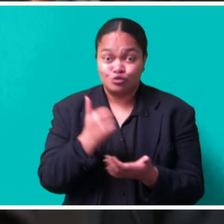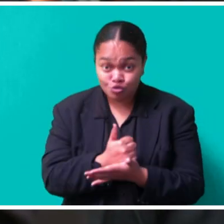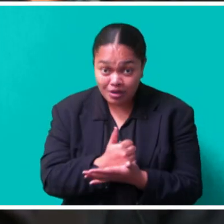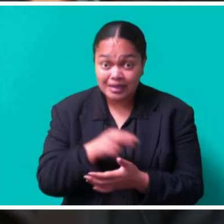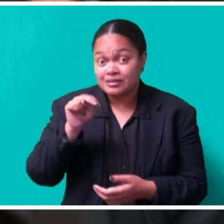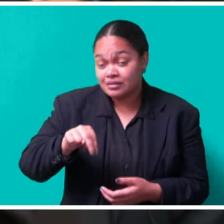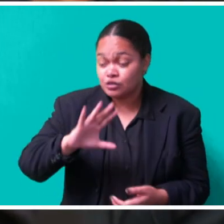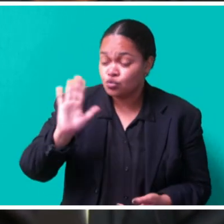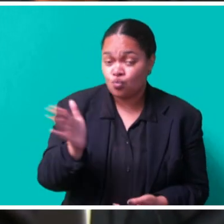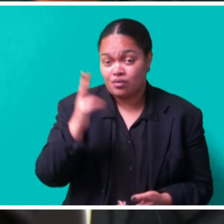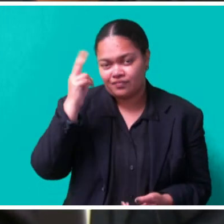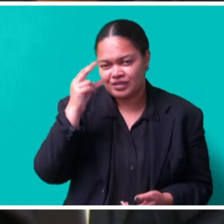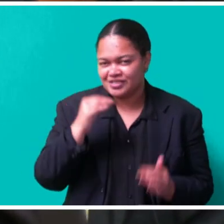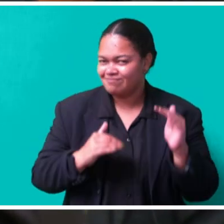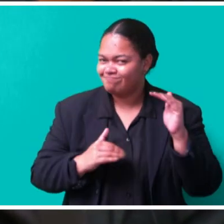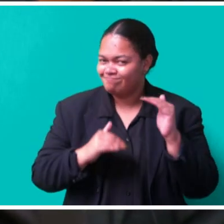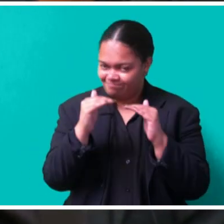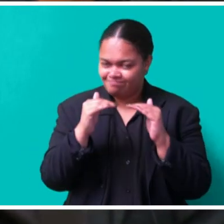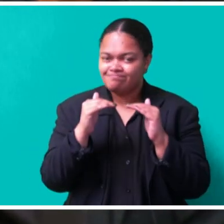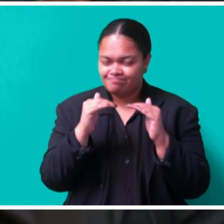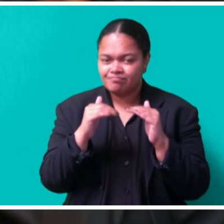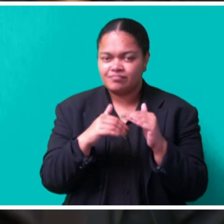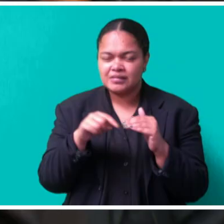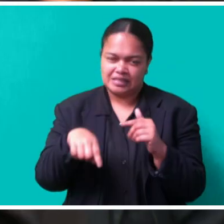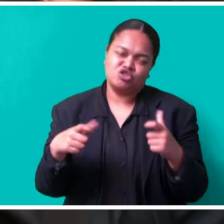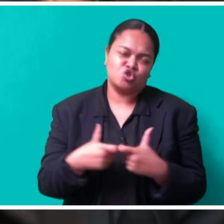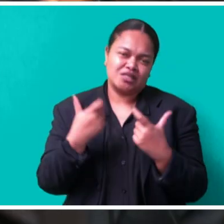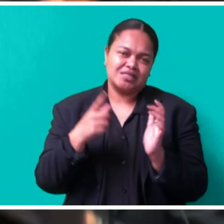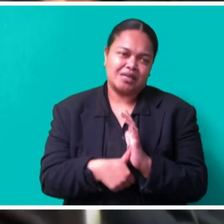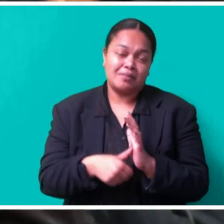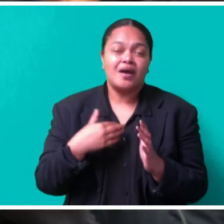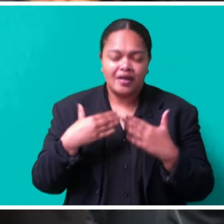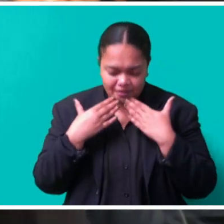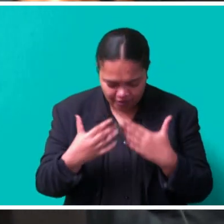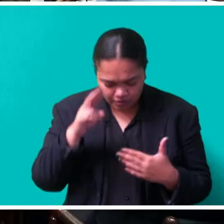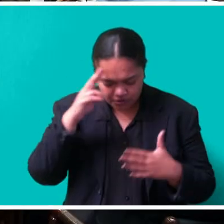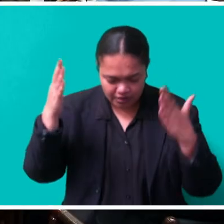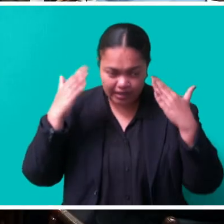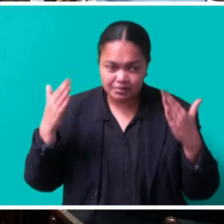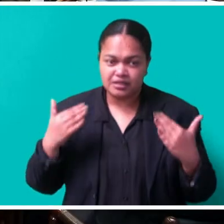of all Fijians are met during this challenging time. I thank you, Mr. Speaker, sir.